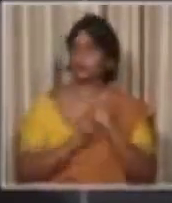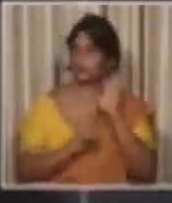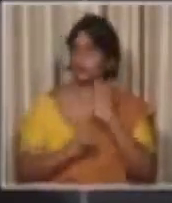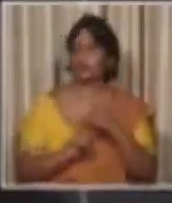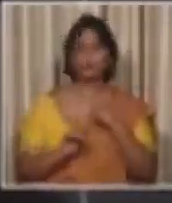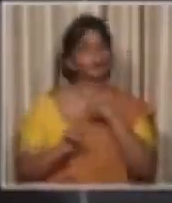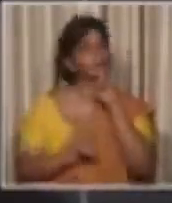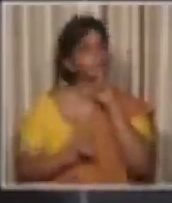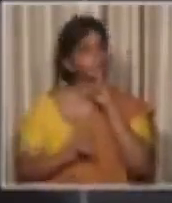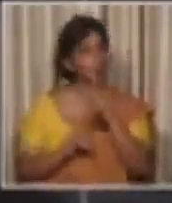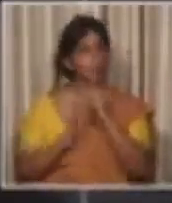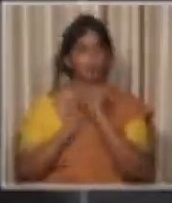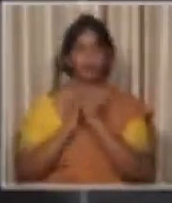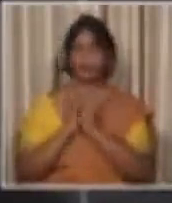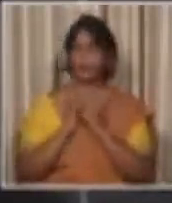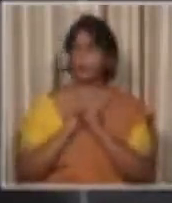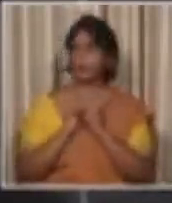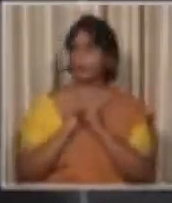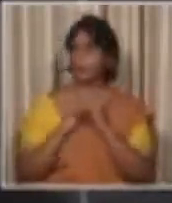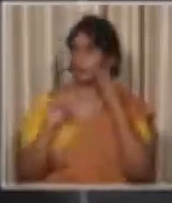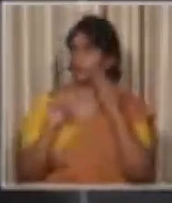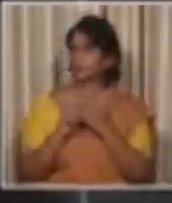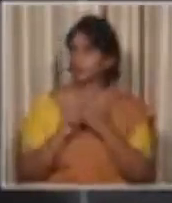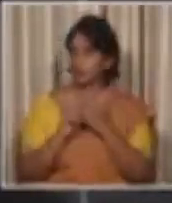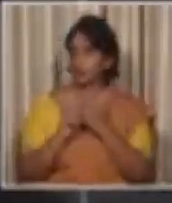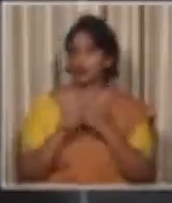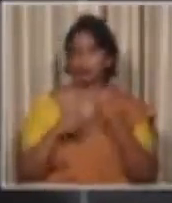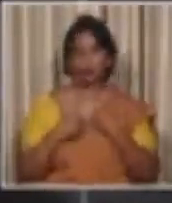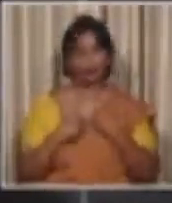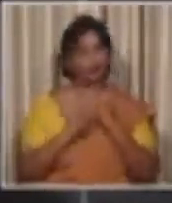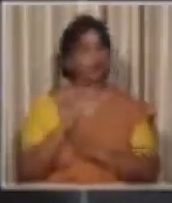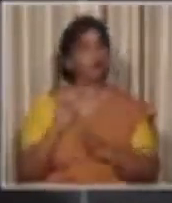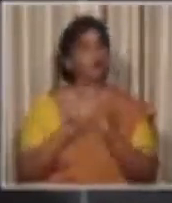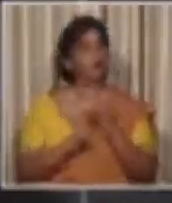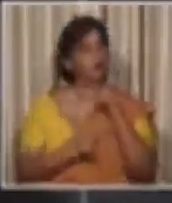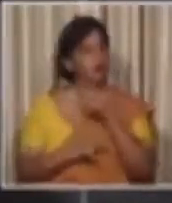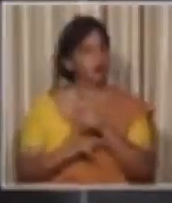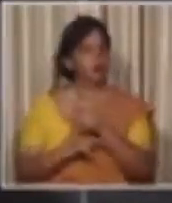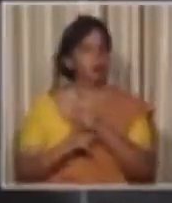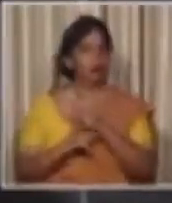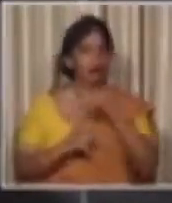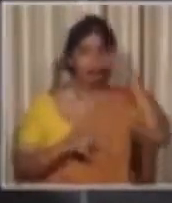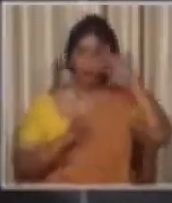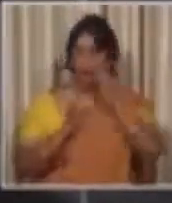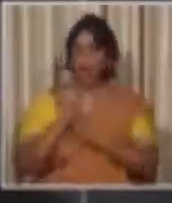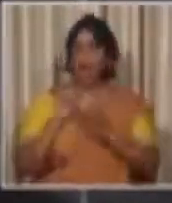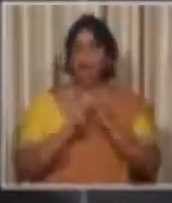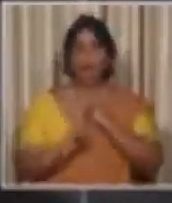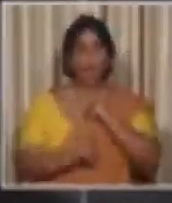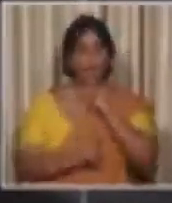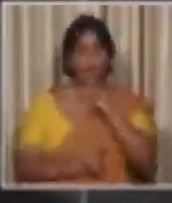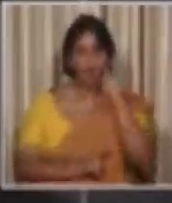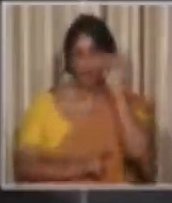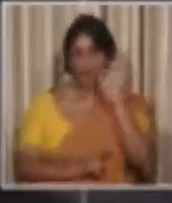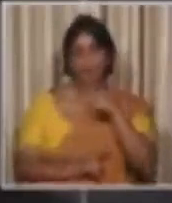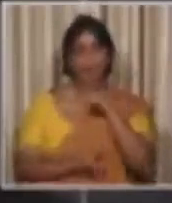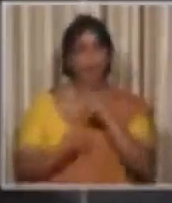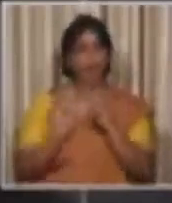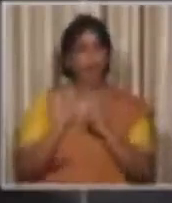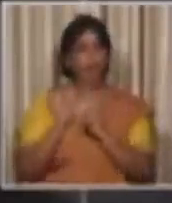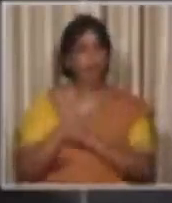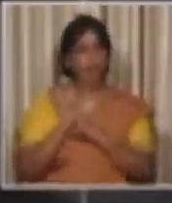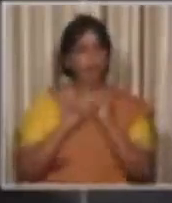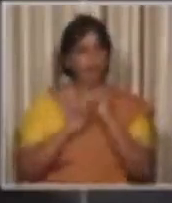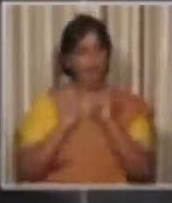was an issue. I would like to ask the Minister of Power. There was the issue of a sale of LTL holding shares held by